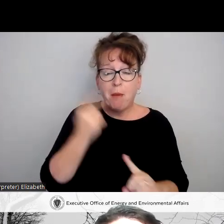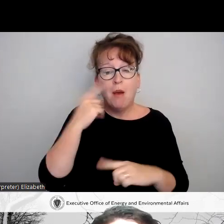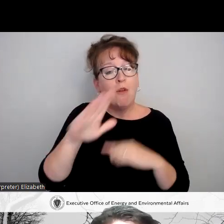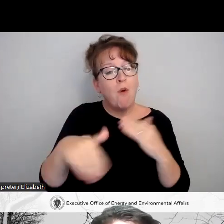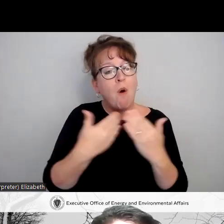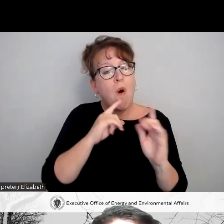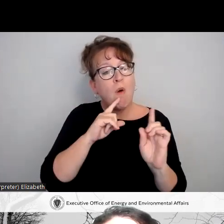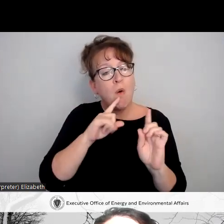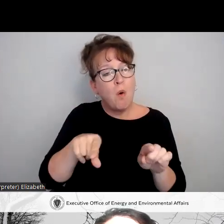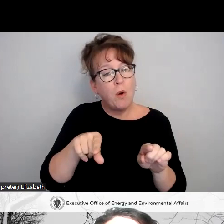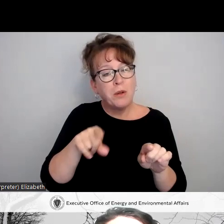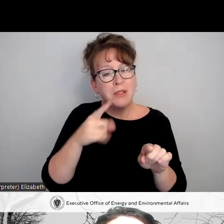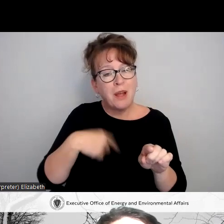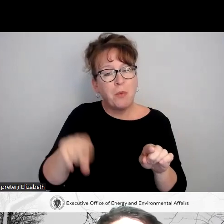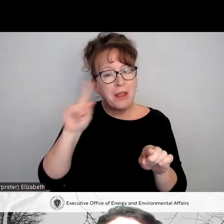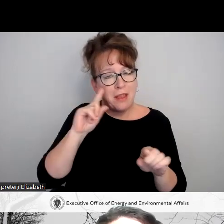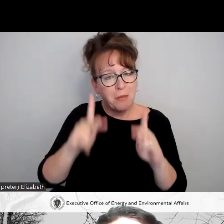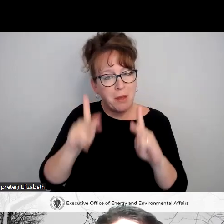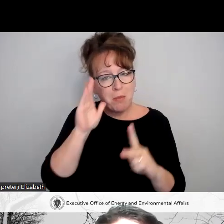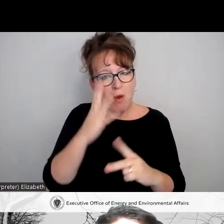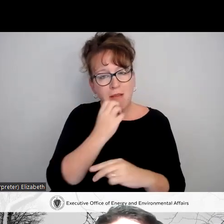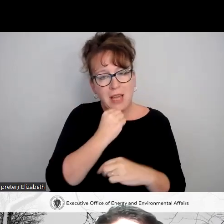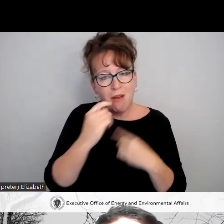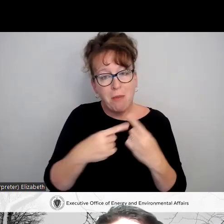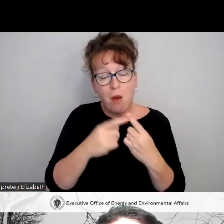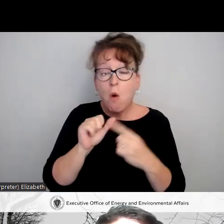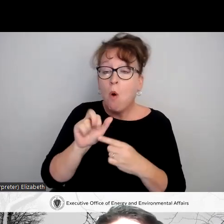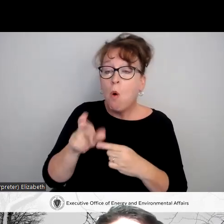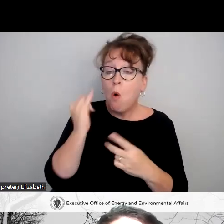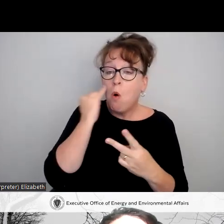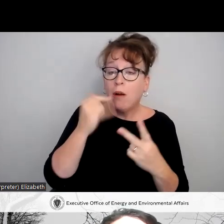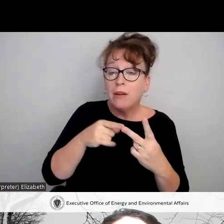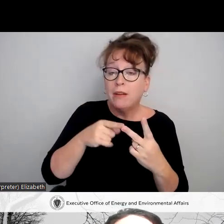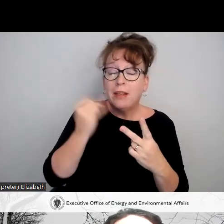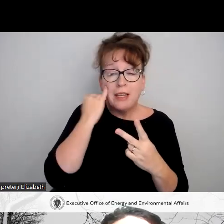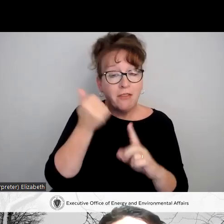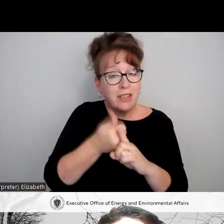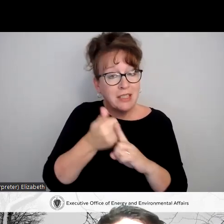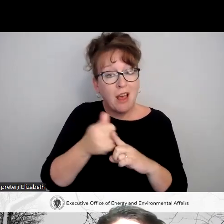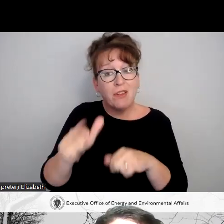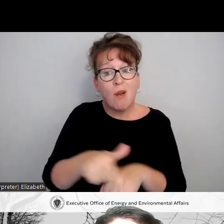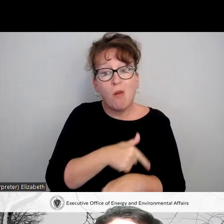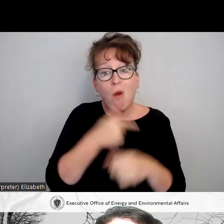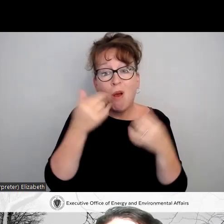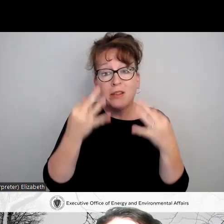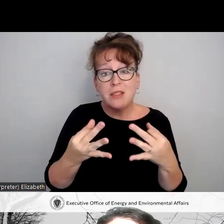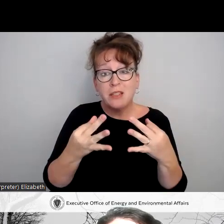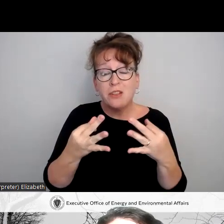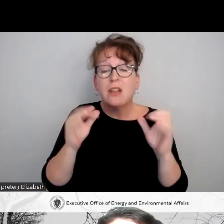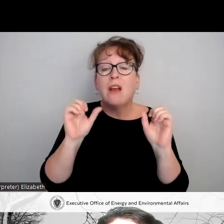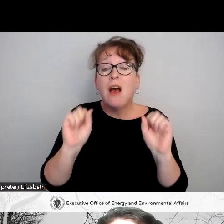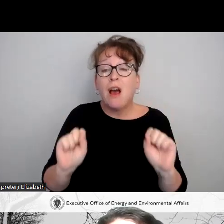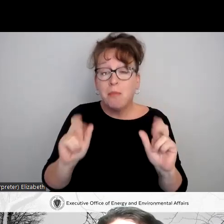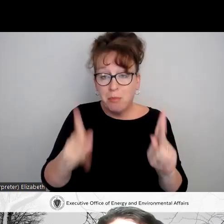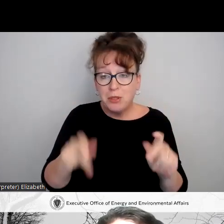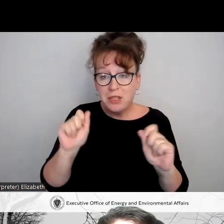people care about them, or it's a longer decision and we want to make sure that somebody can easily pull up the first 2 pages and